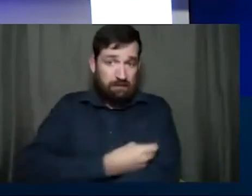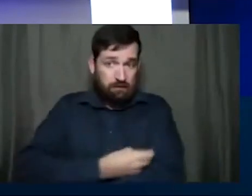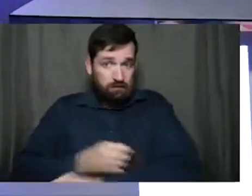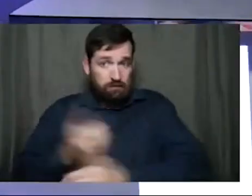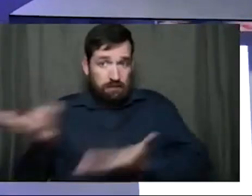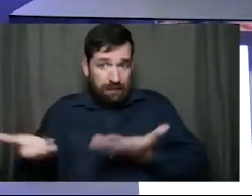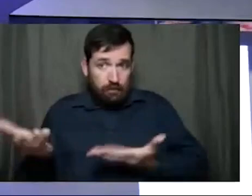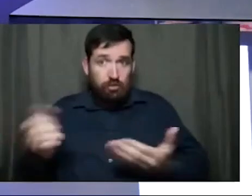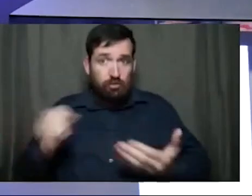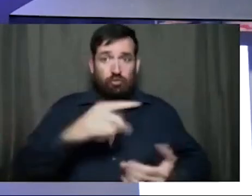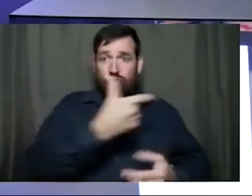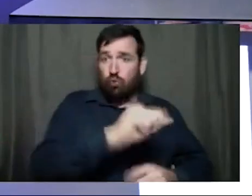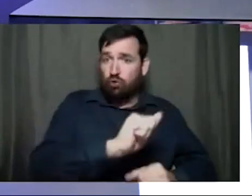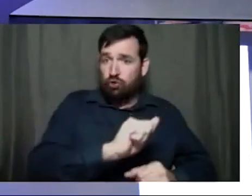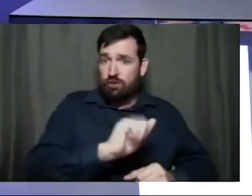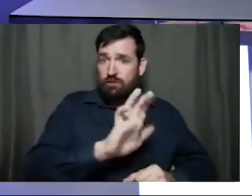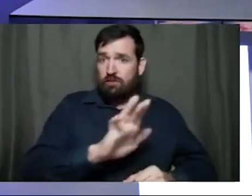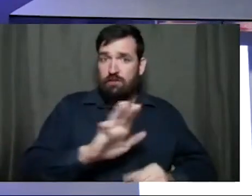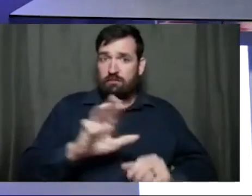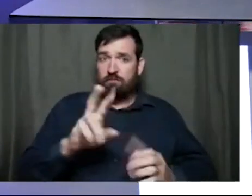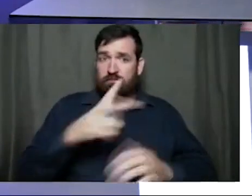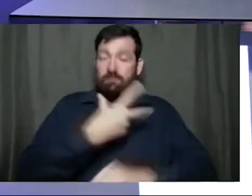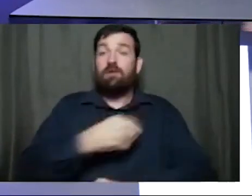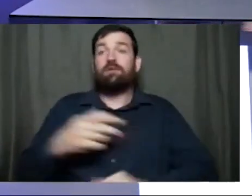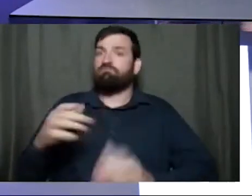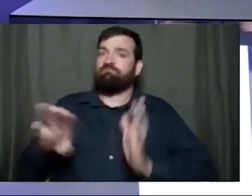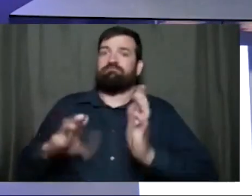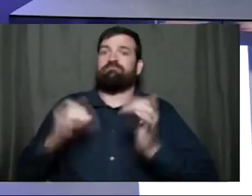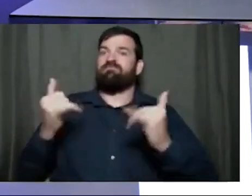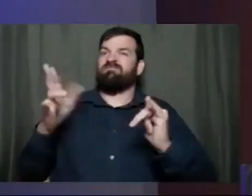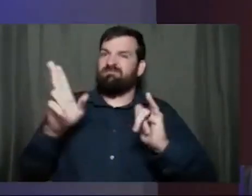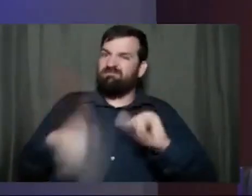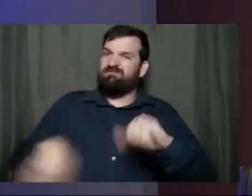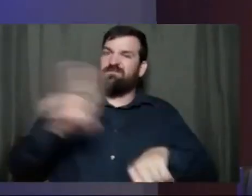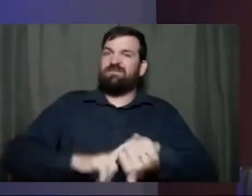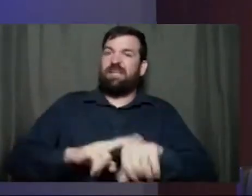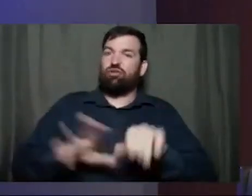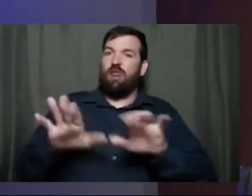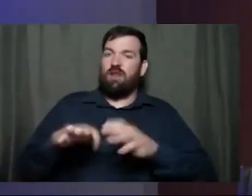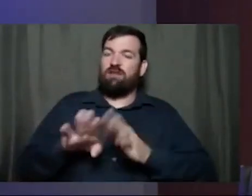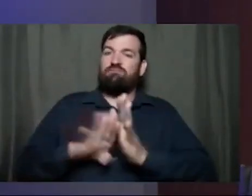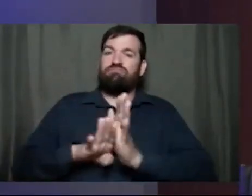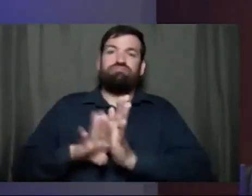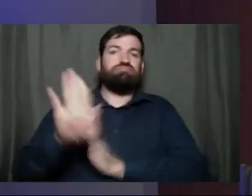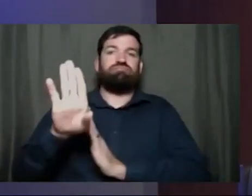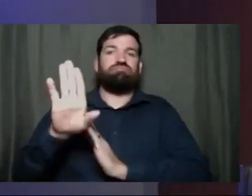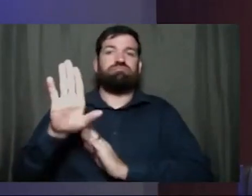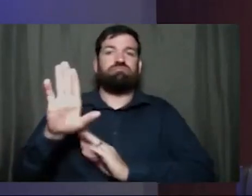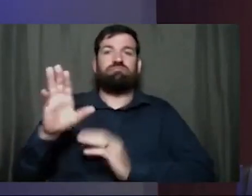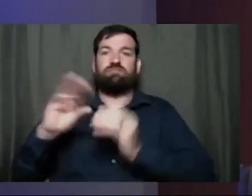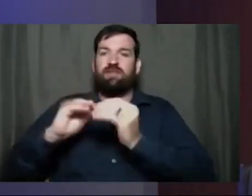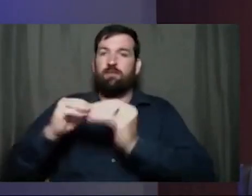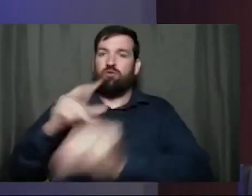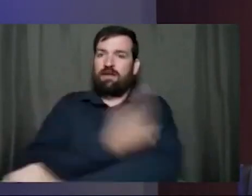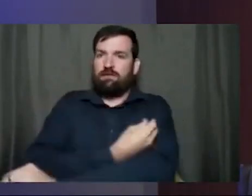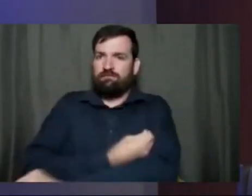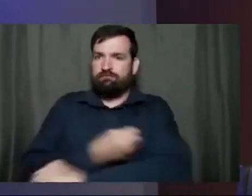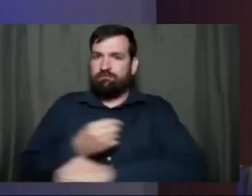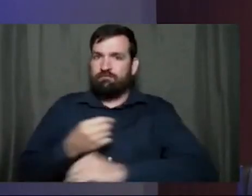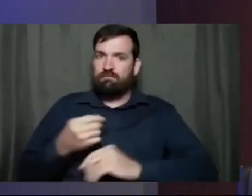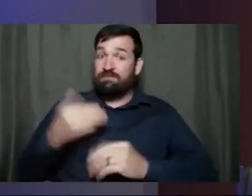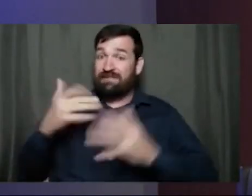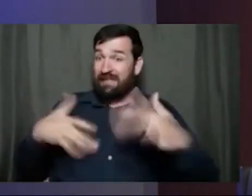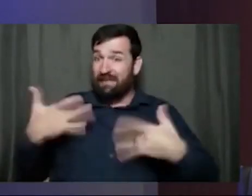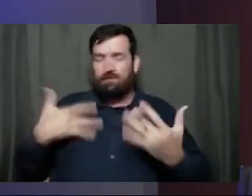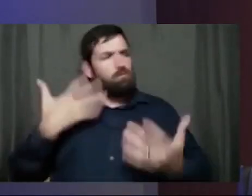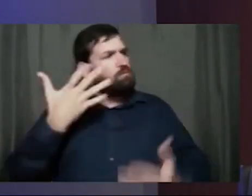in the country? Nationally, it's picking up really fast, which is really exciting to see. I don't recall the numbers straight off the head. Why do you think that is? I think there were a